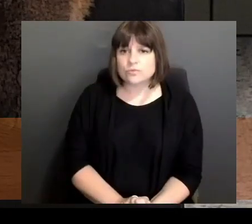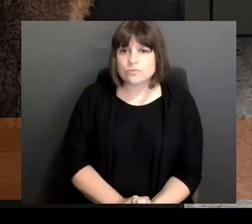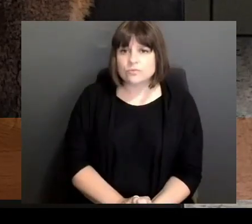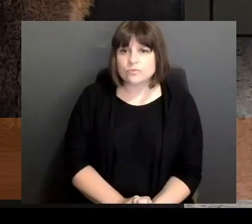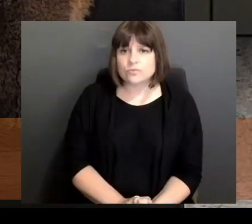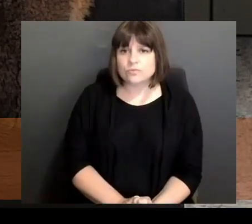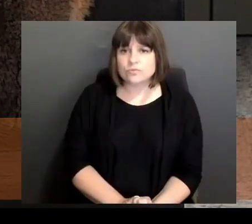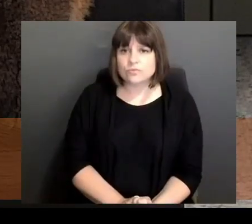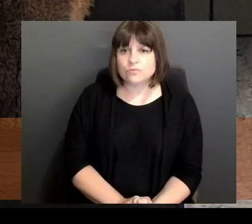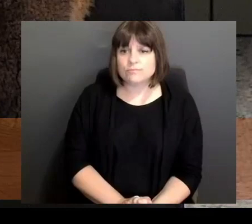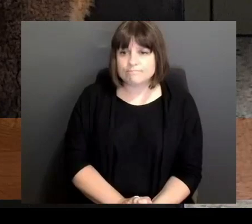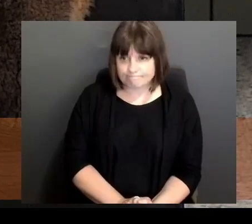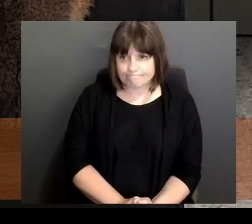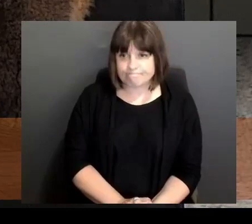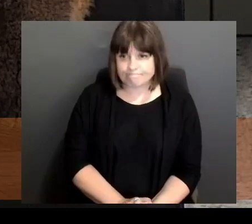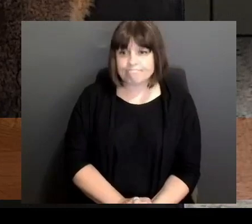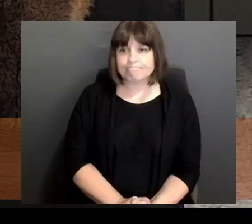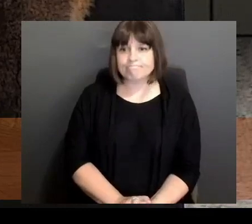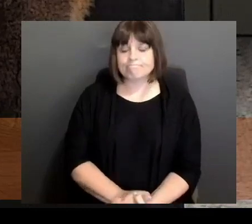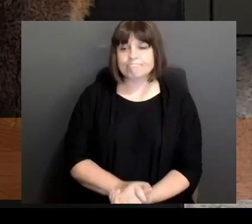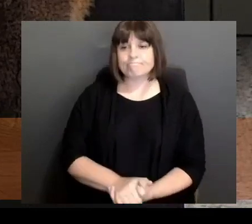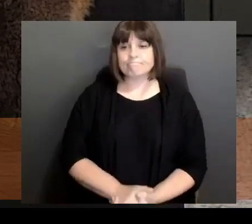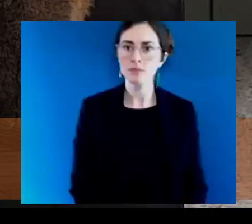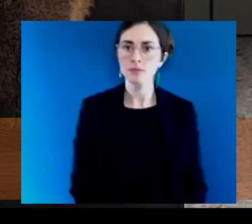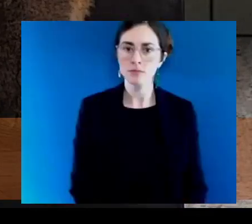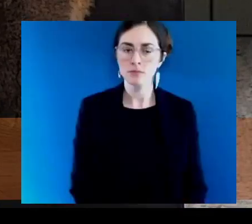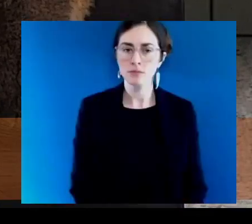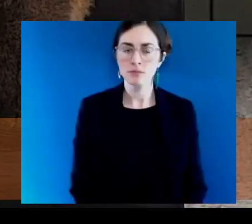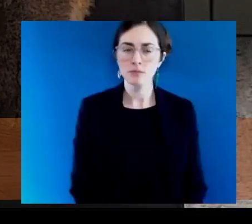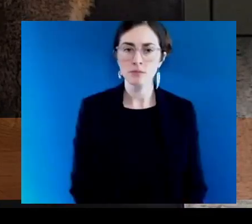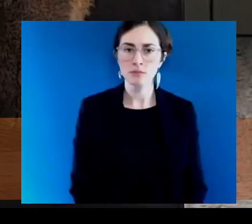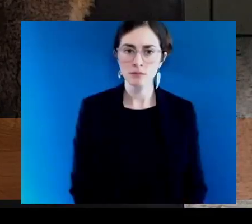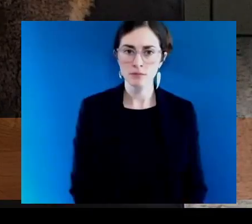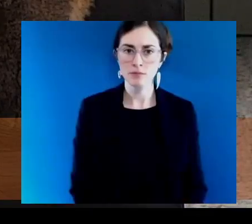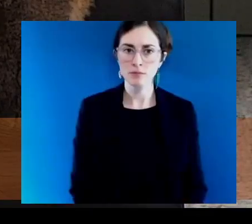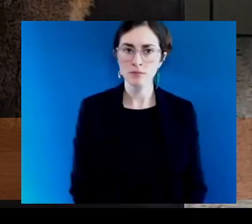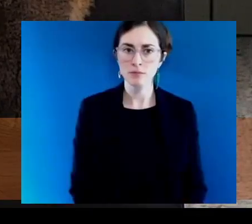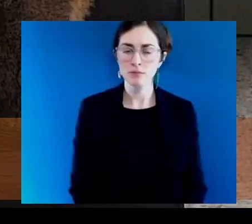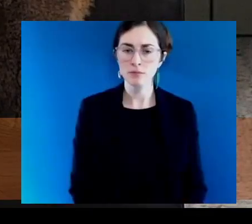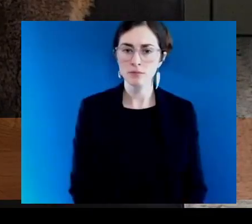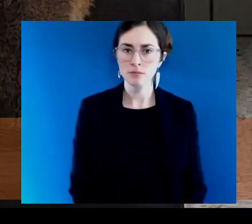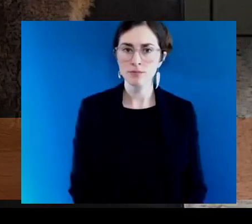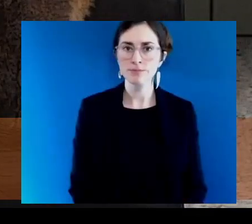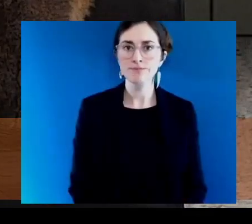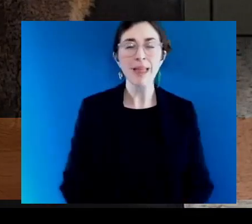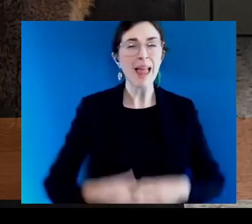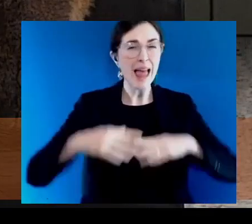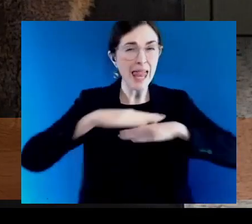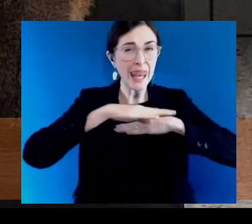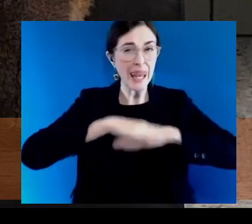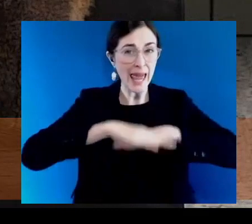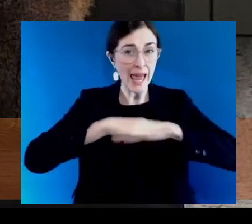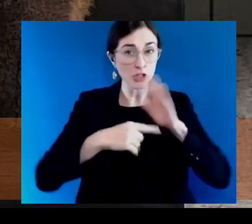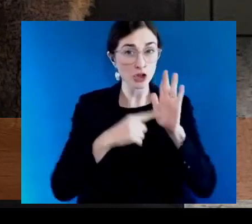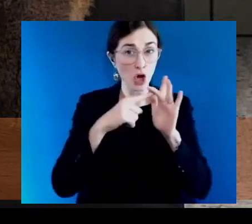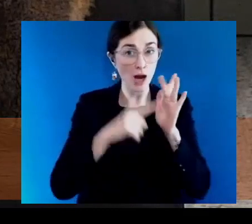I'll ask you this and then just ask you whether I'm correct. Land titles created before